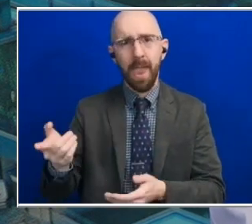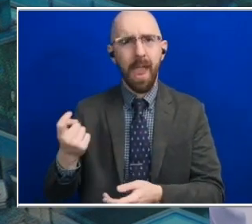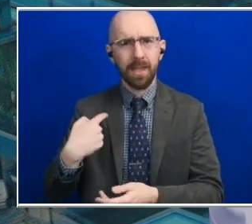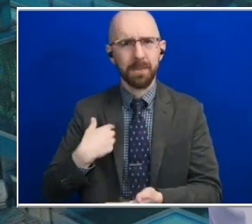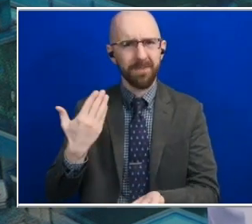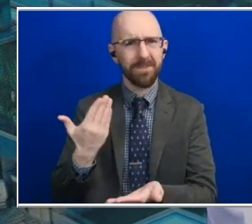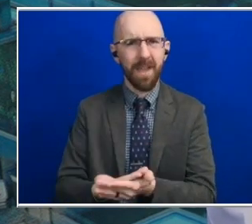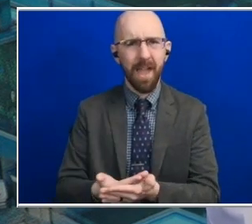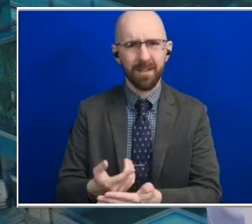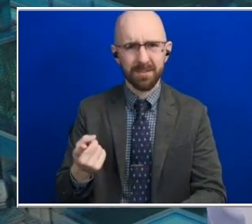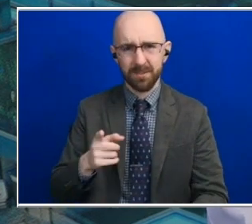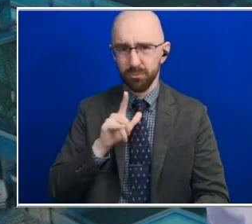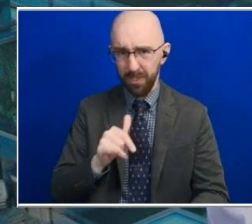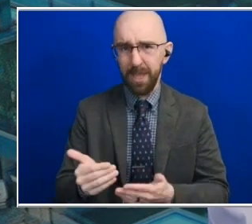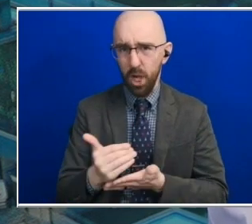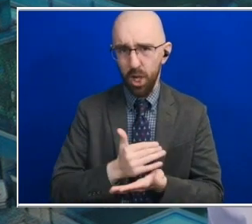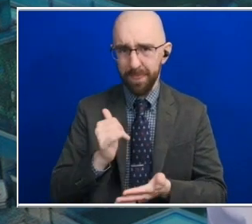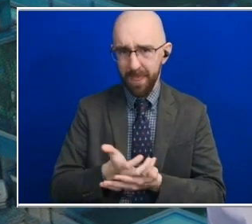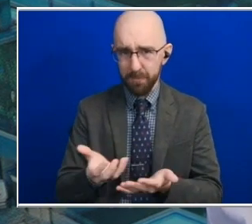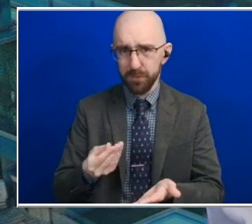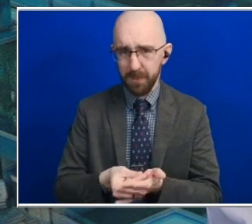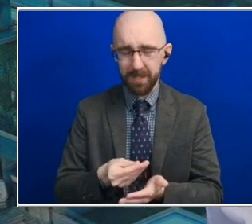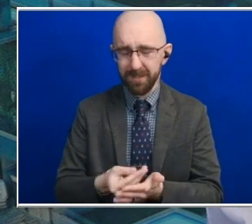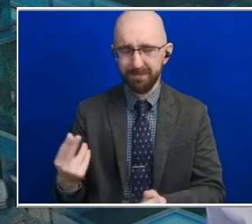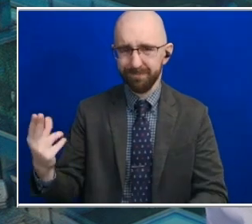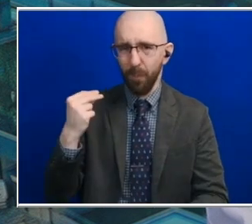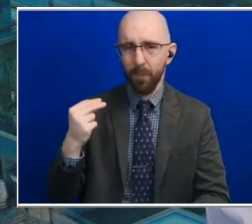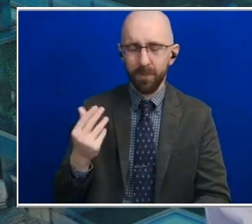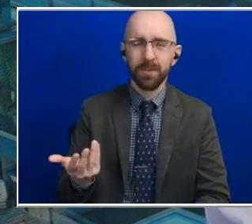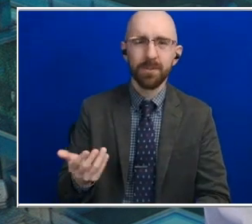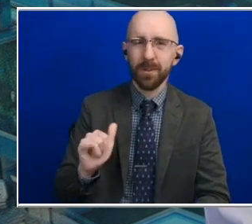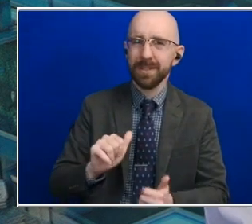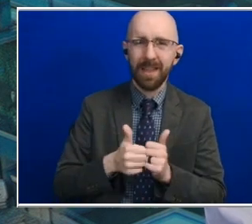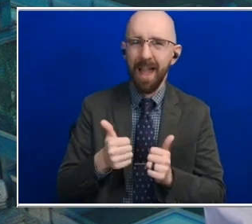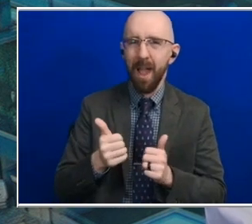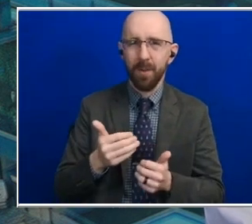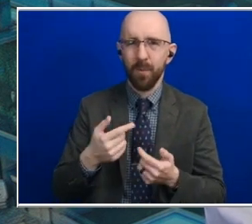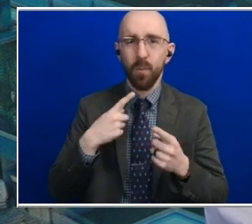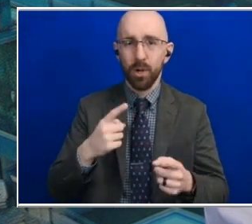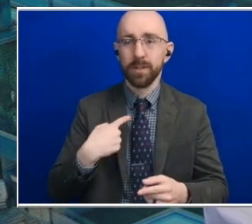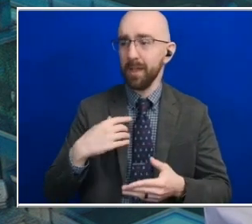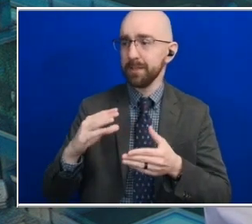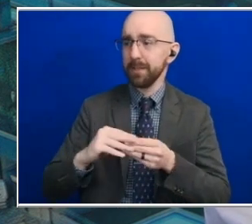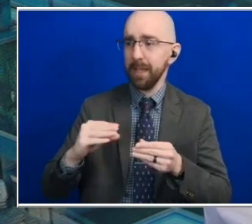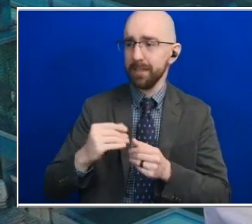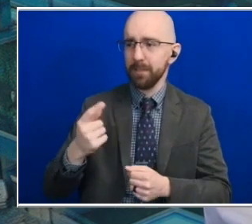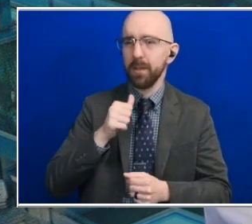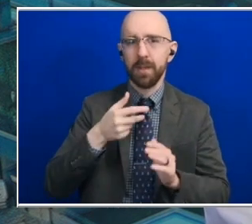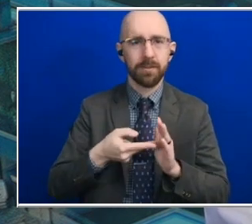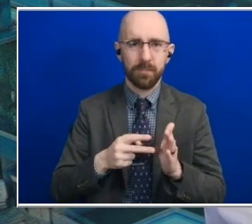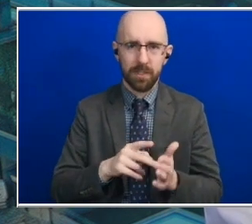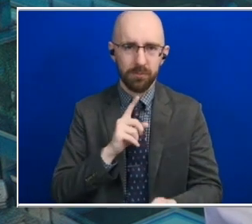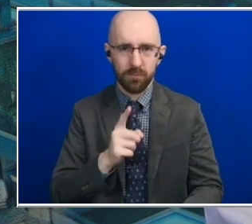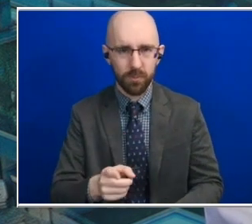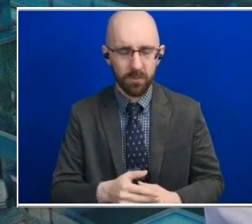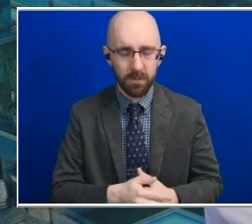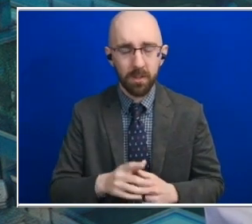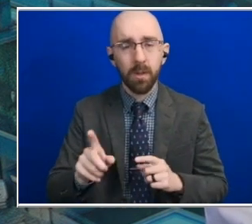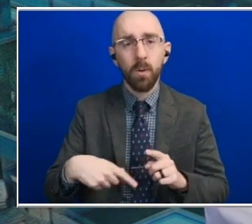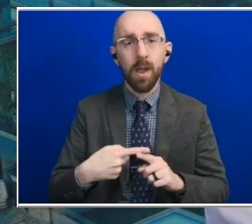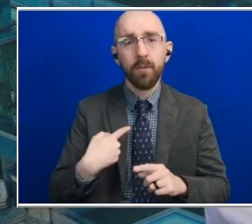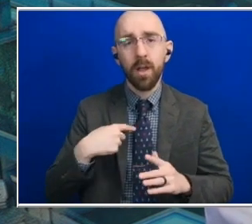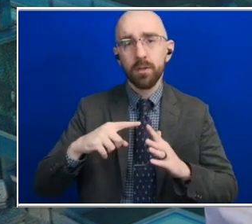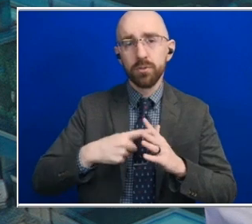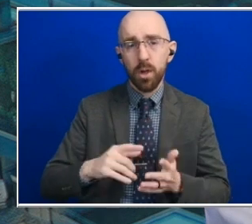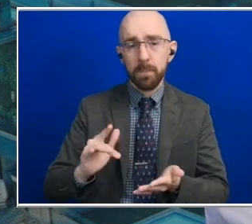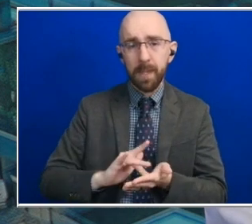so that isn't really how it works. When I started in medicine, it was